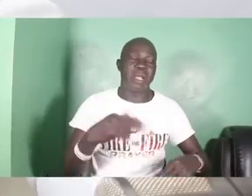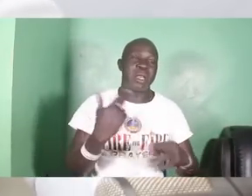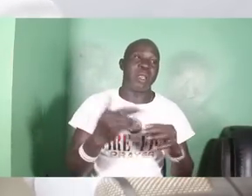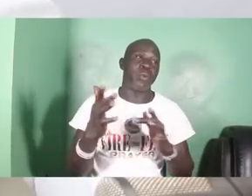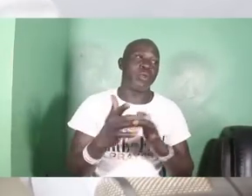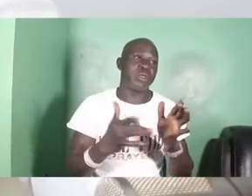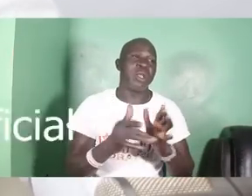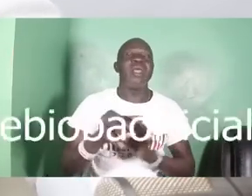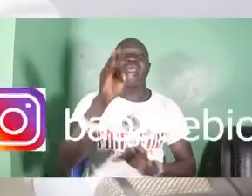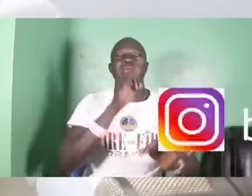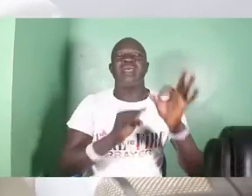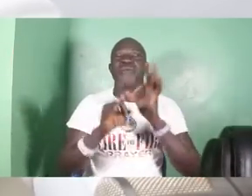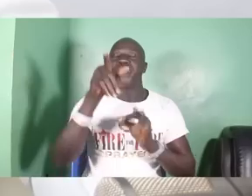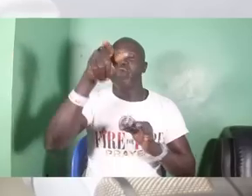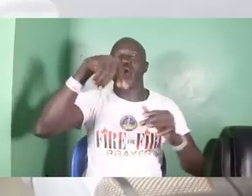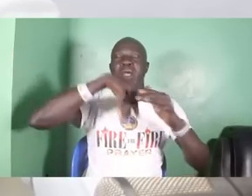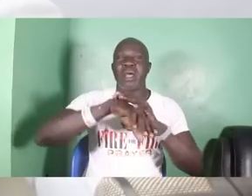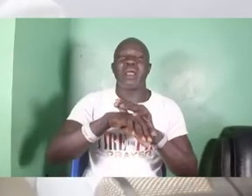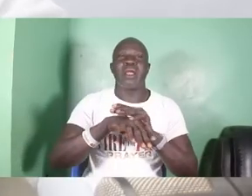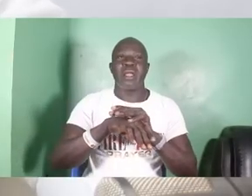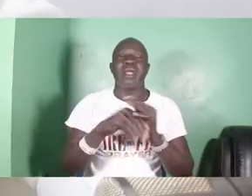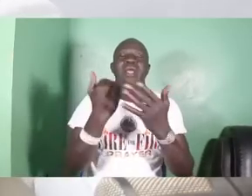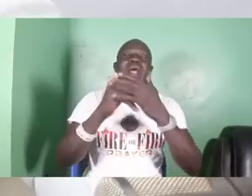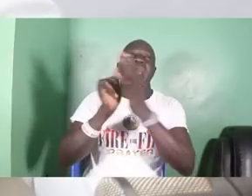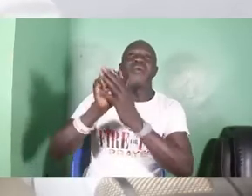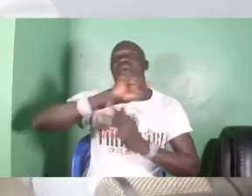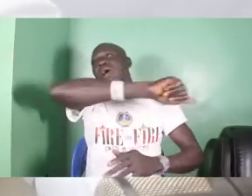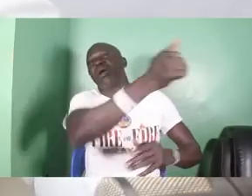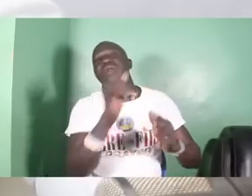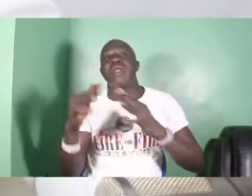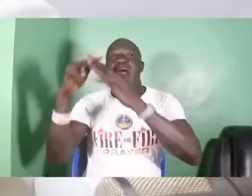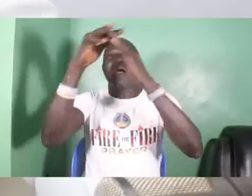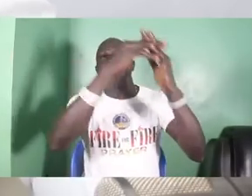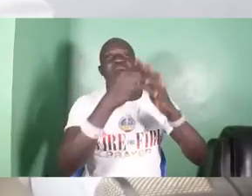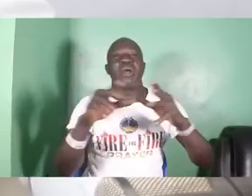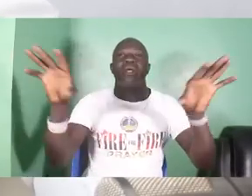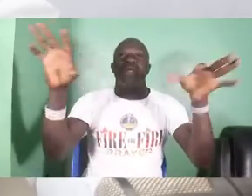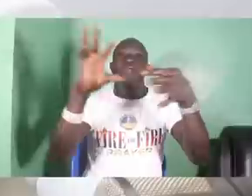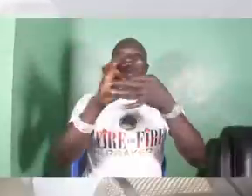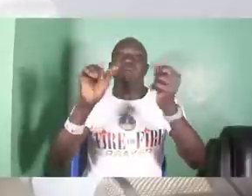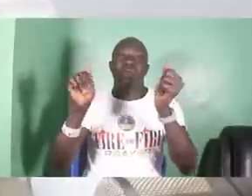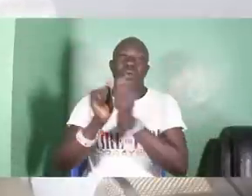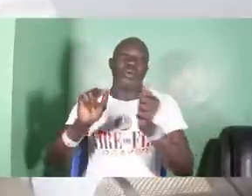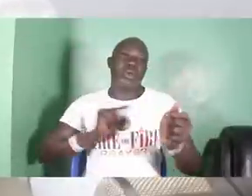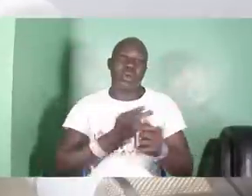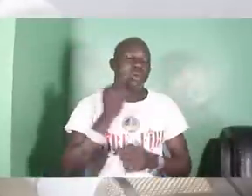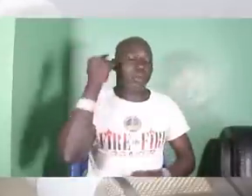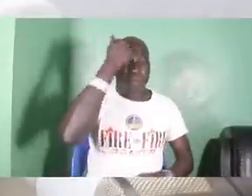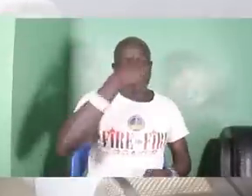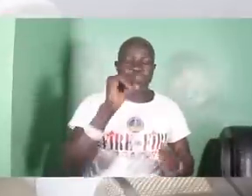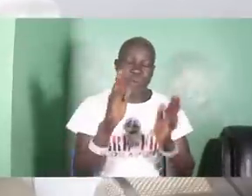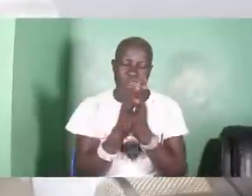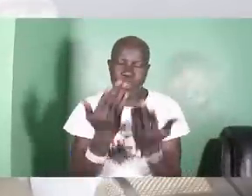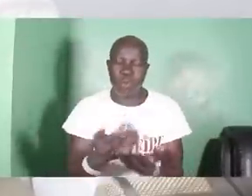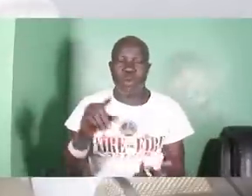Egbomisa. Te ba wa. Ni ni okay. Divine I've just put. Ejo e wa ni Facebook. Connect with us on Facebook. Oru oni akanse ni. Tonight